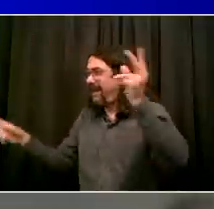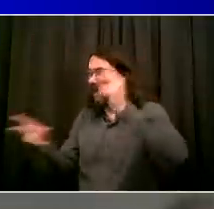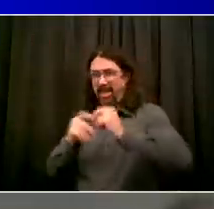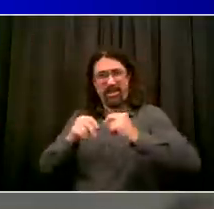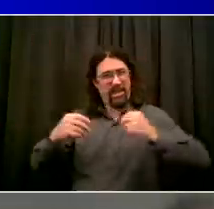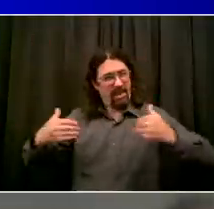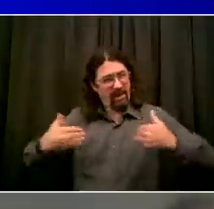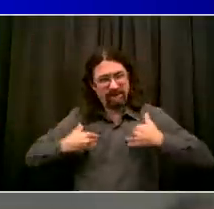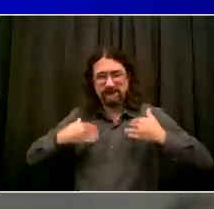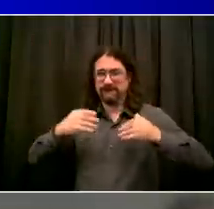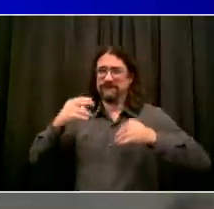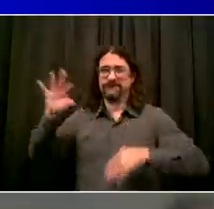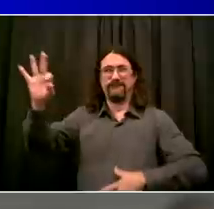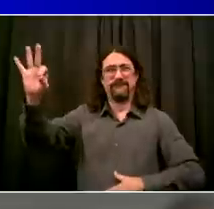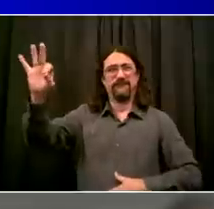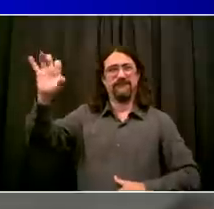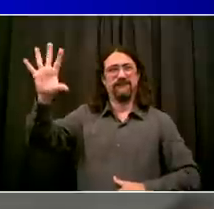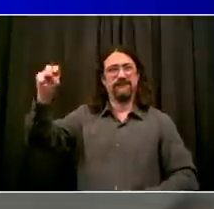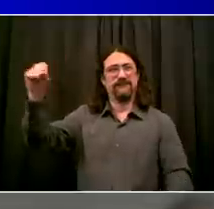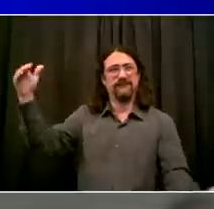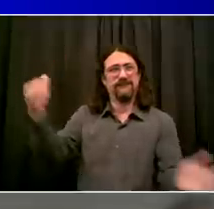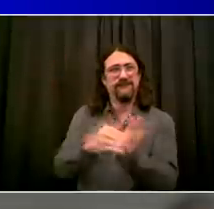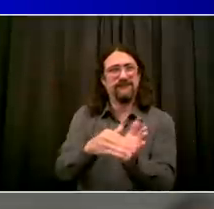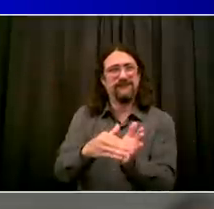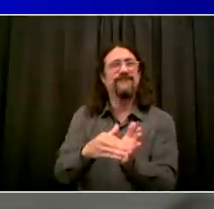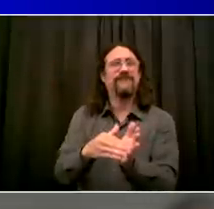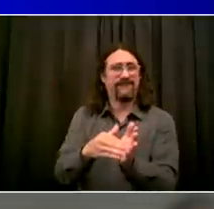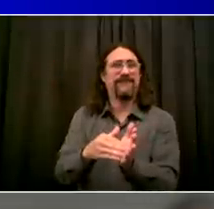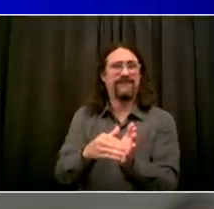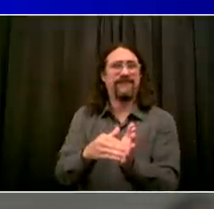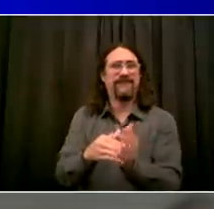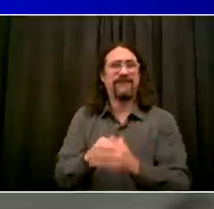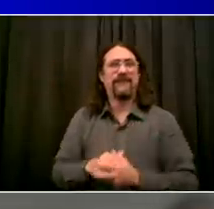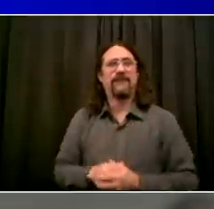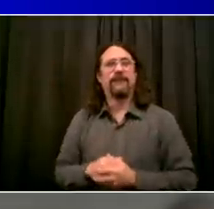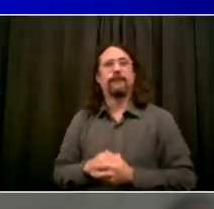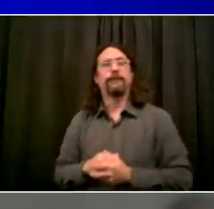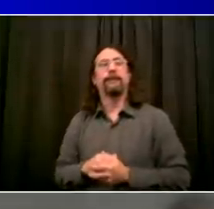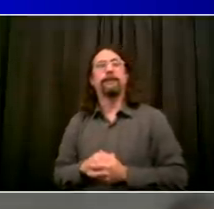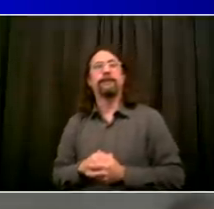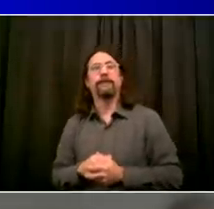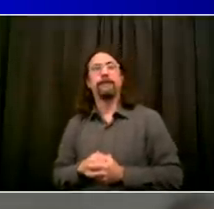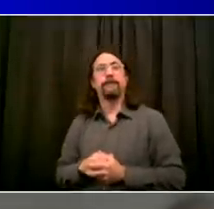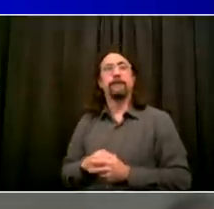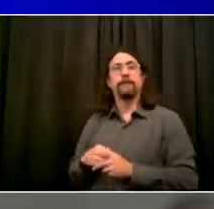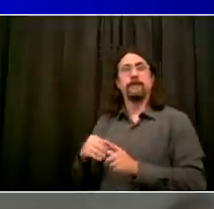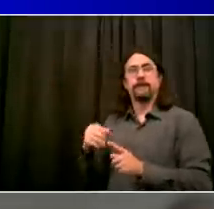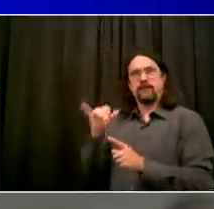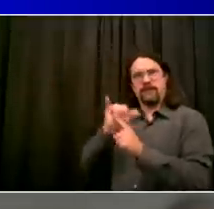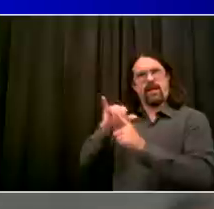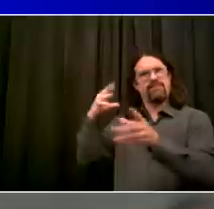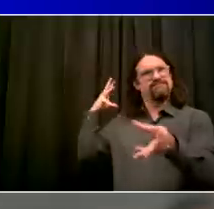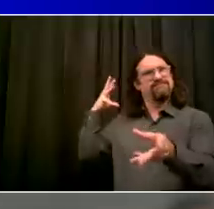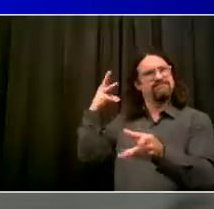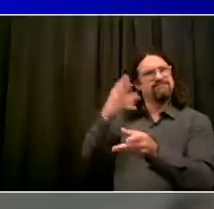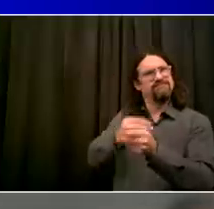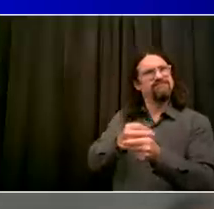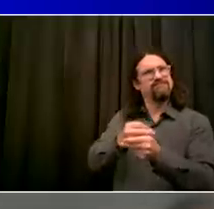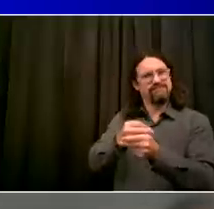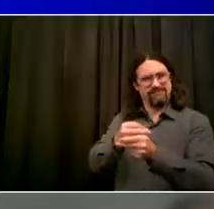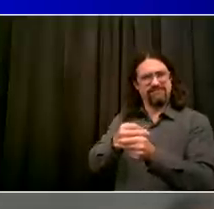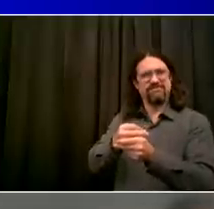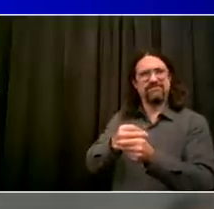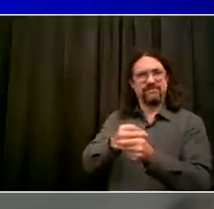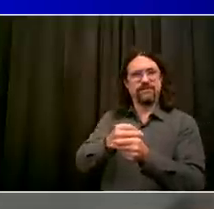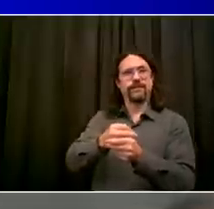an additional need for 100,000 more iPads, according to the surveys we've taken from parents and